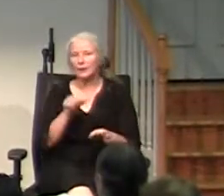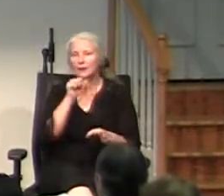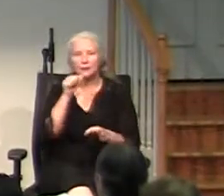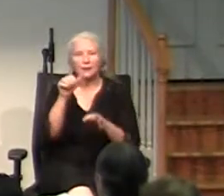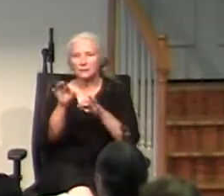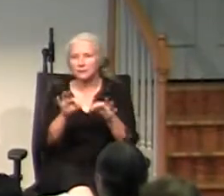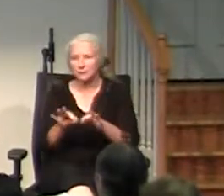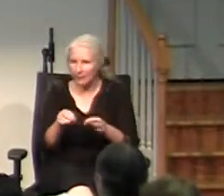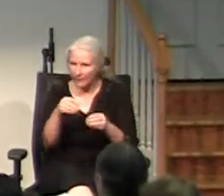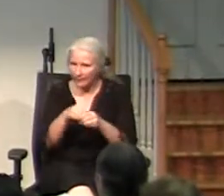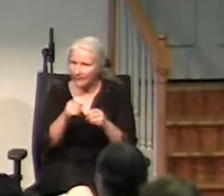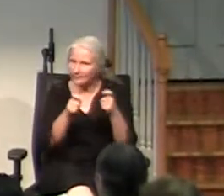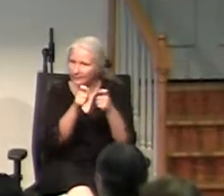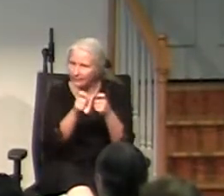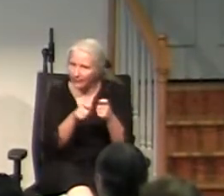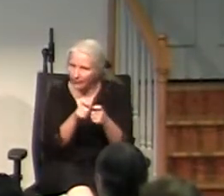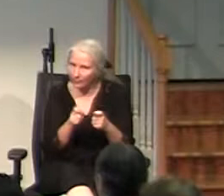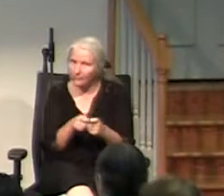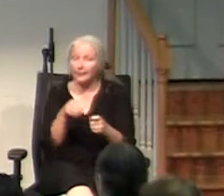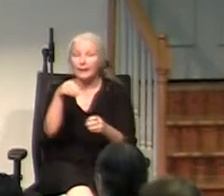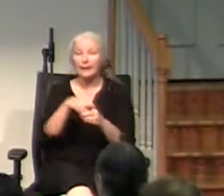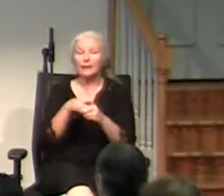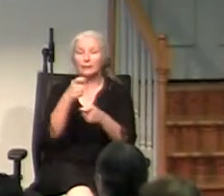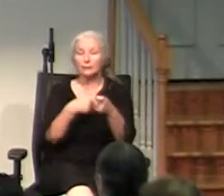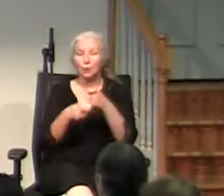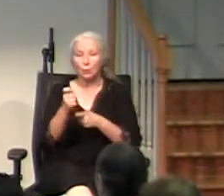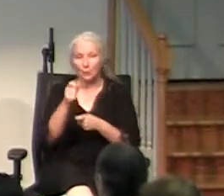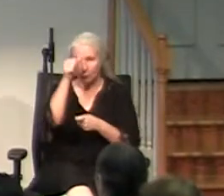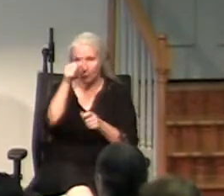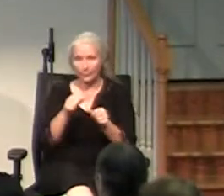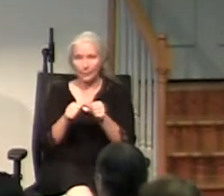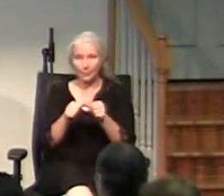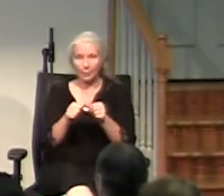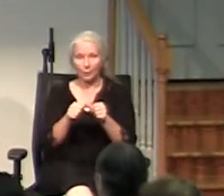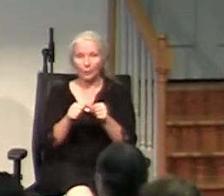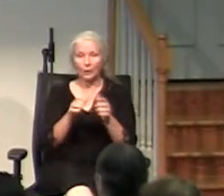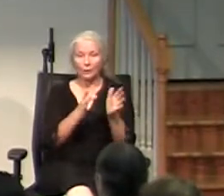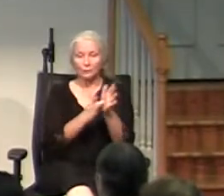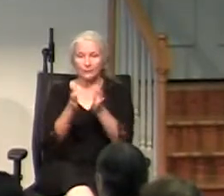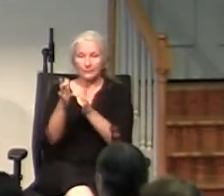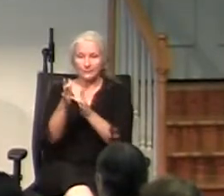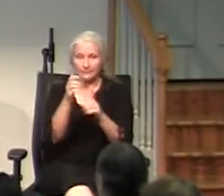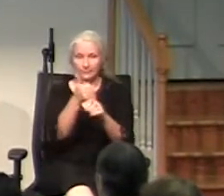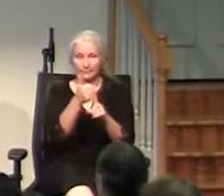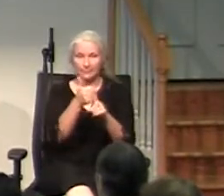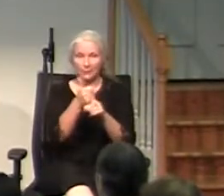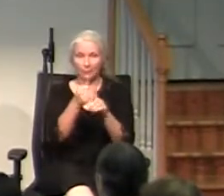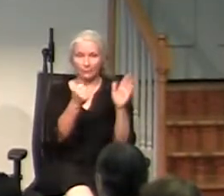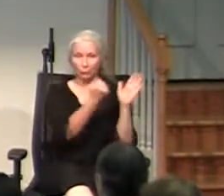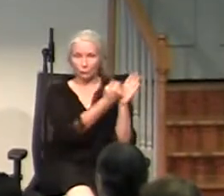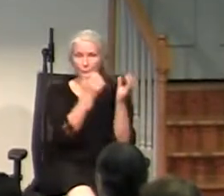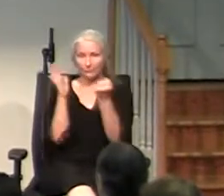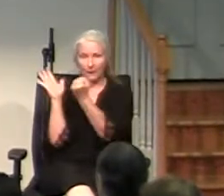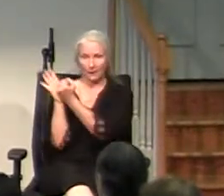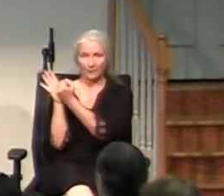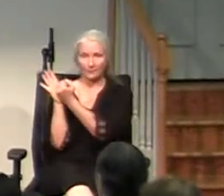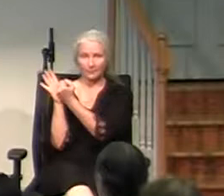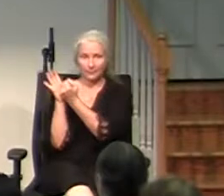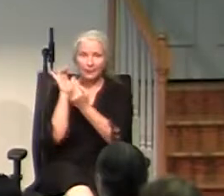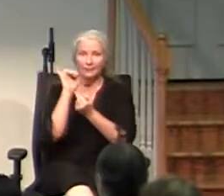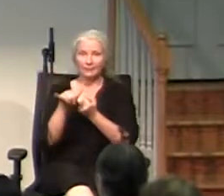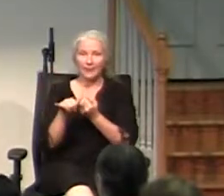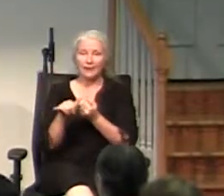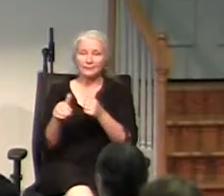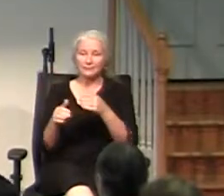the atonement, we need to remember that Christ and him crucified, and I'm talking about the final atonement, Christ and him crucified is